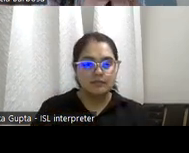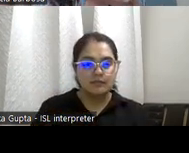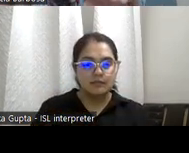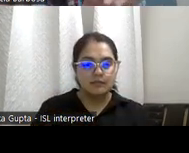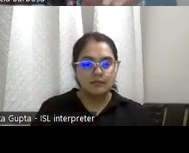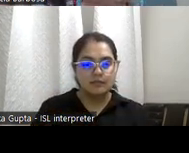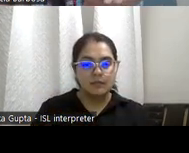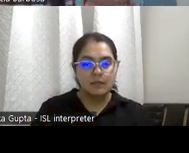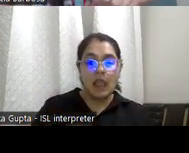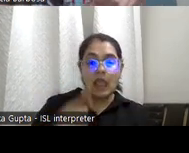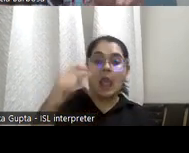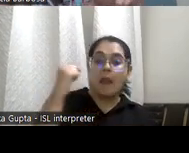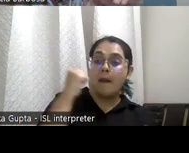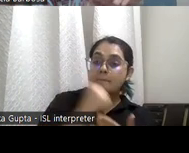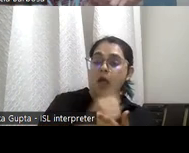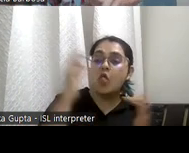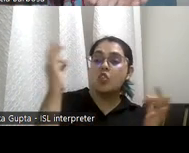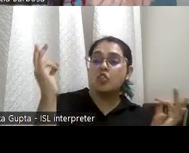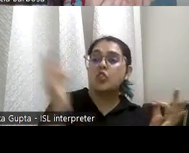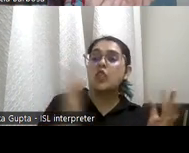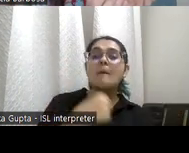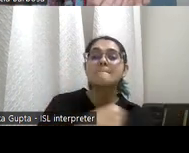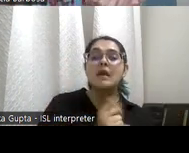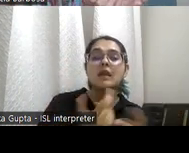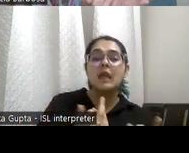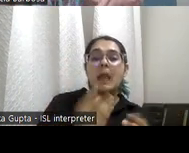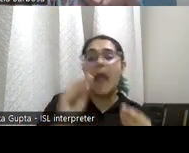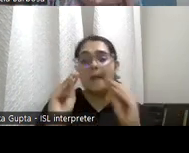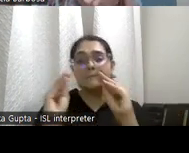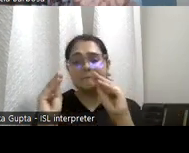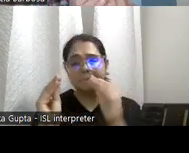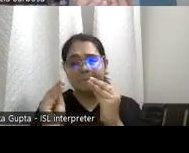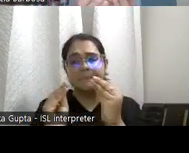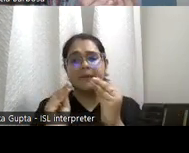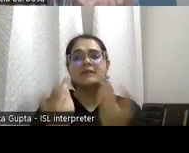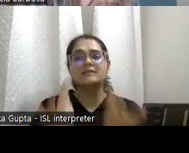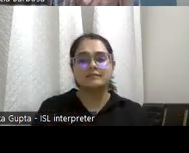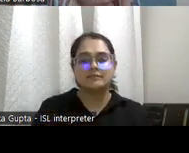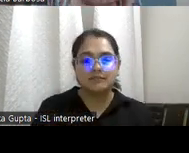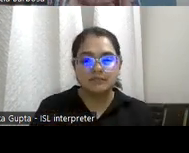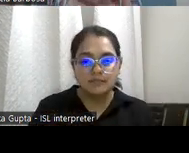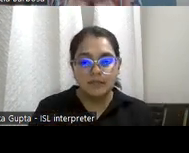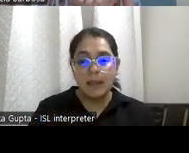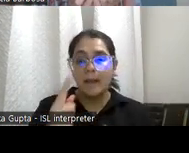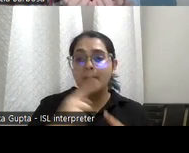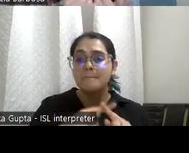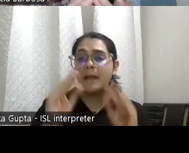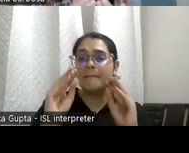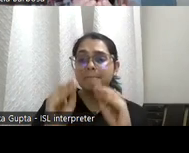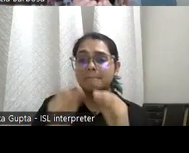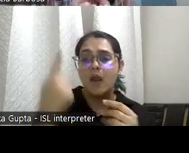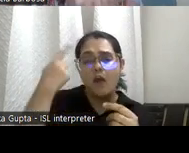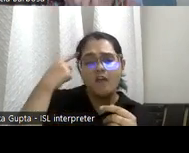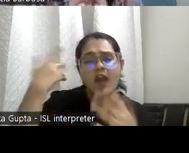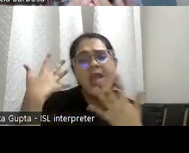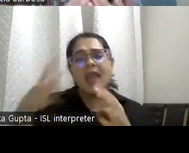to create this new fuel, much better than gas, much better than any type of